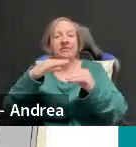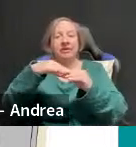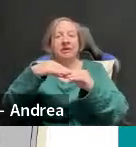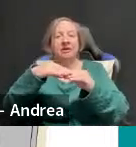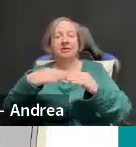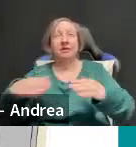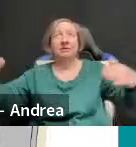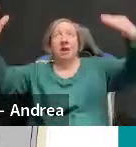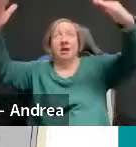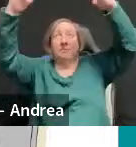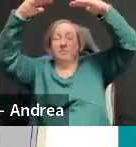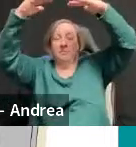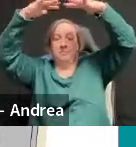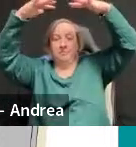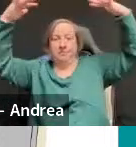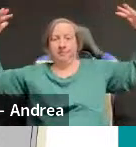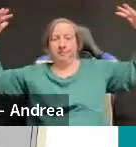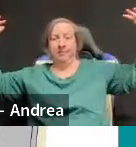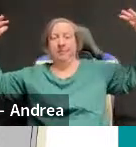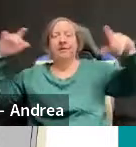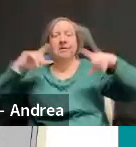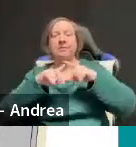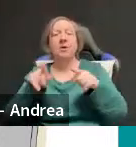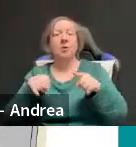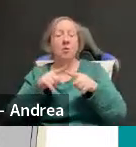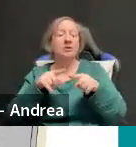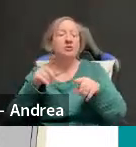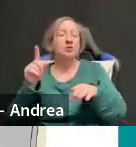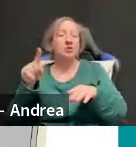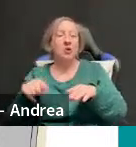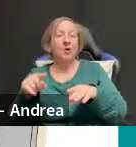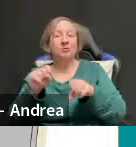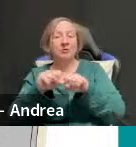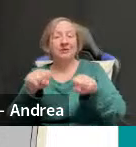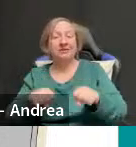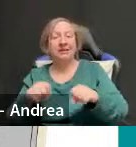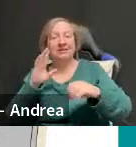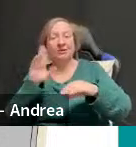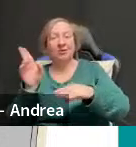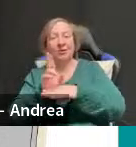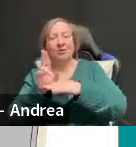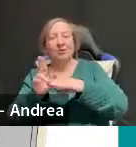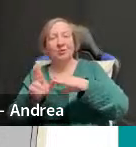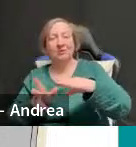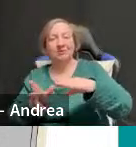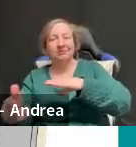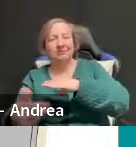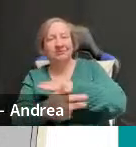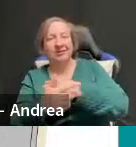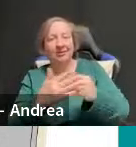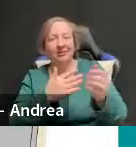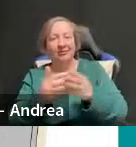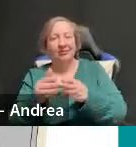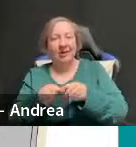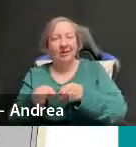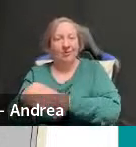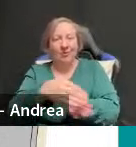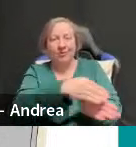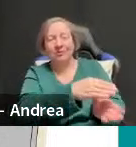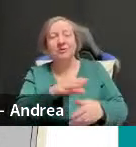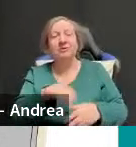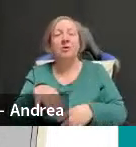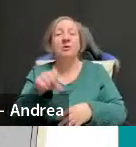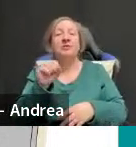and go to the station, this is really what you're going to, use. So this is the center or the